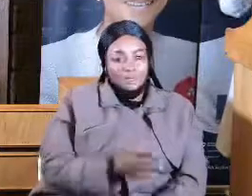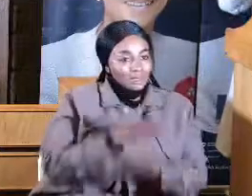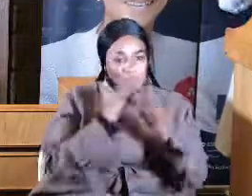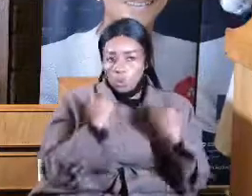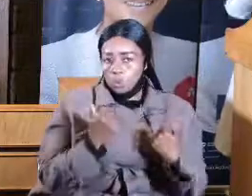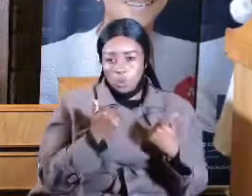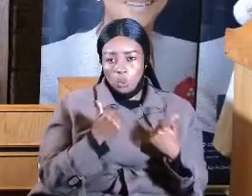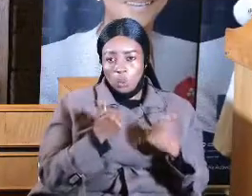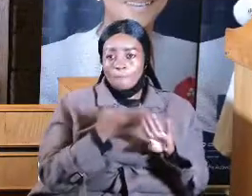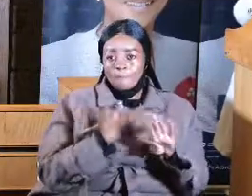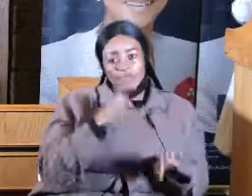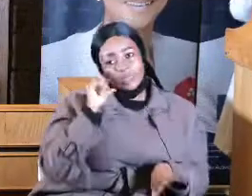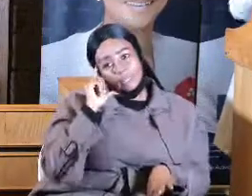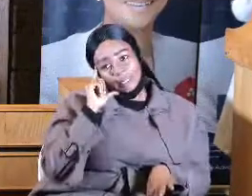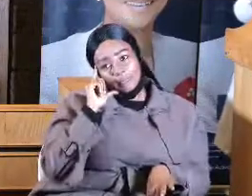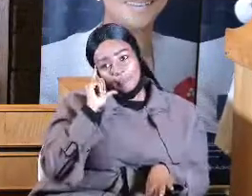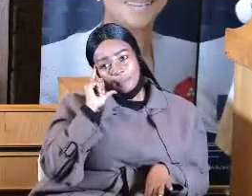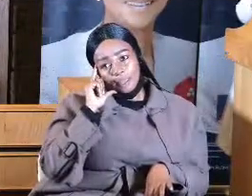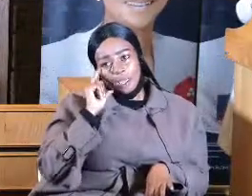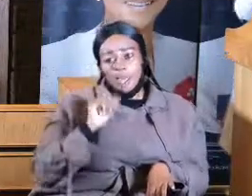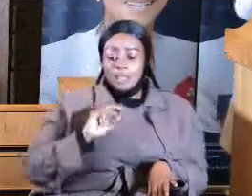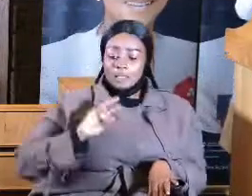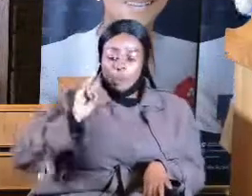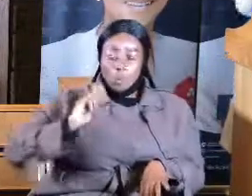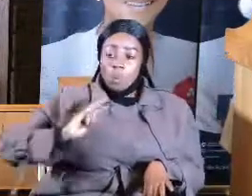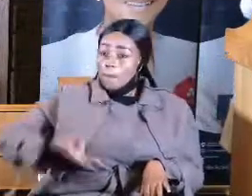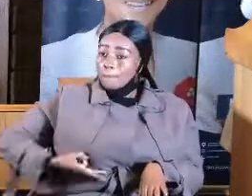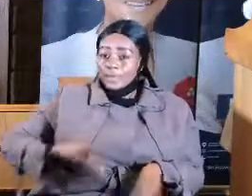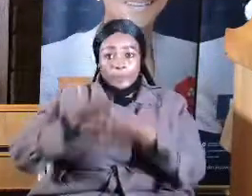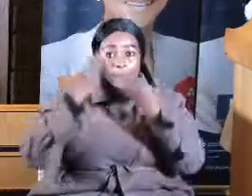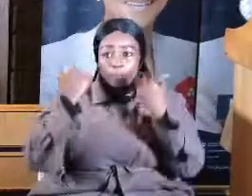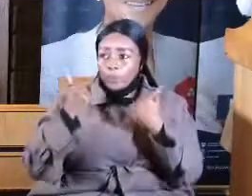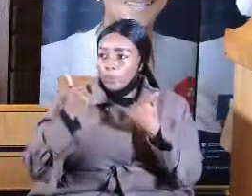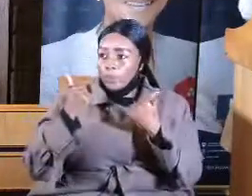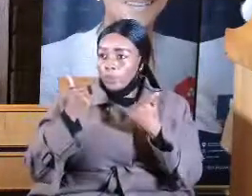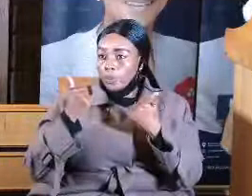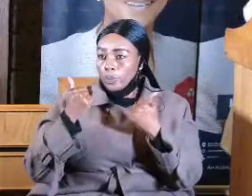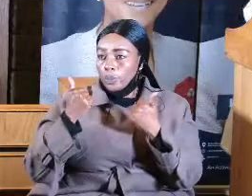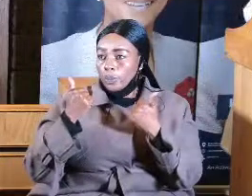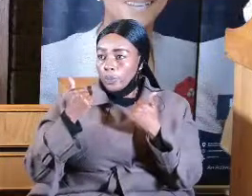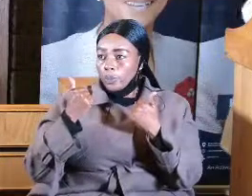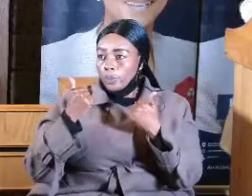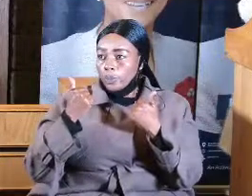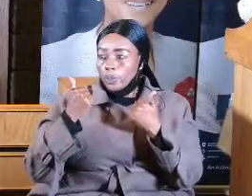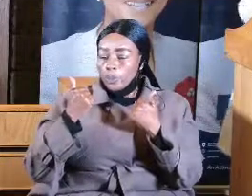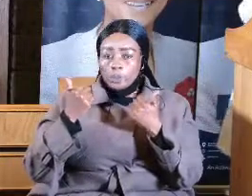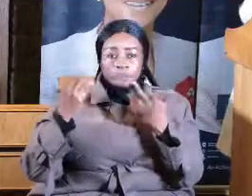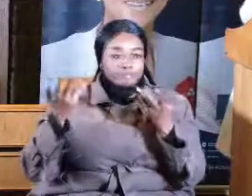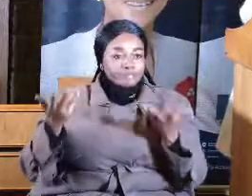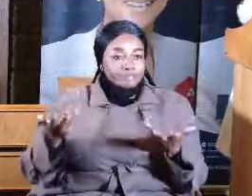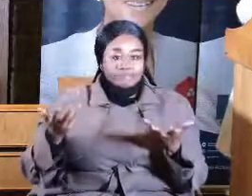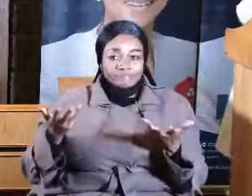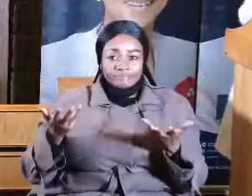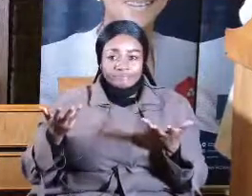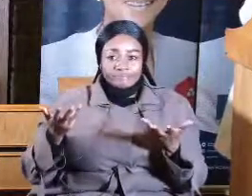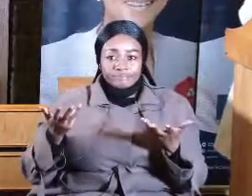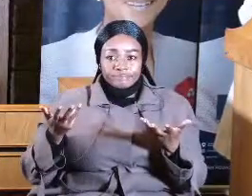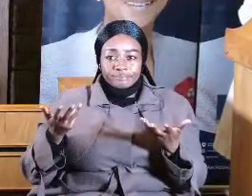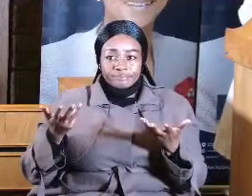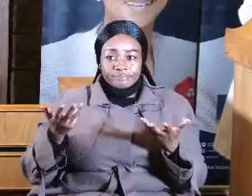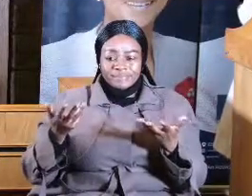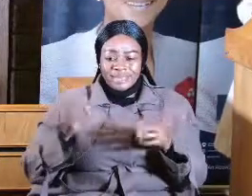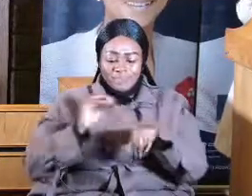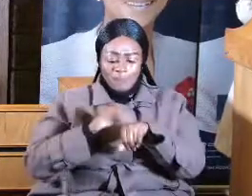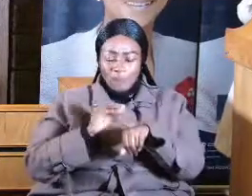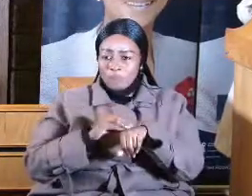bed. That woman who doesn't know how to get out of this dungeon that she finds herself